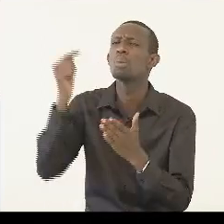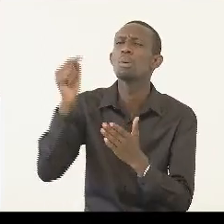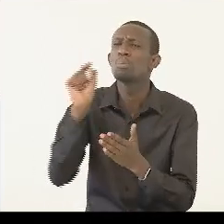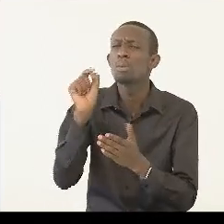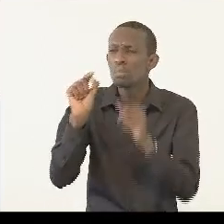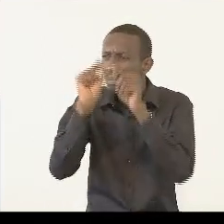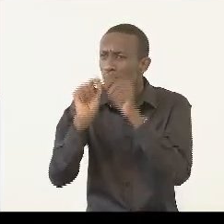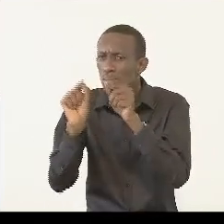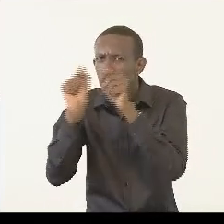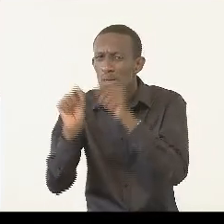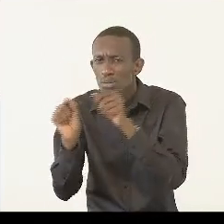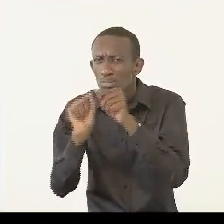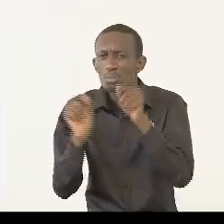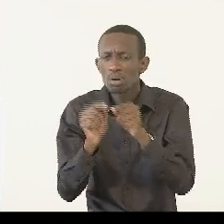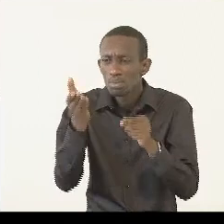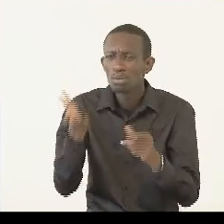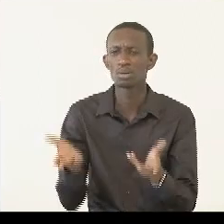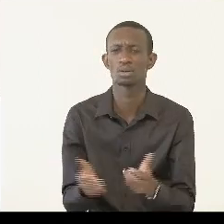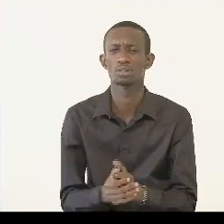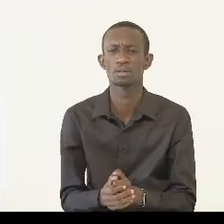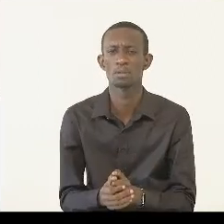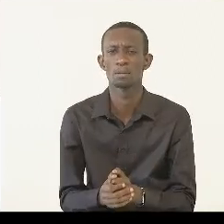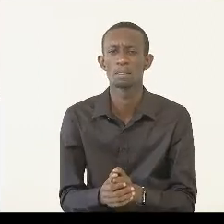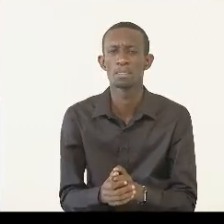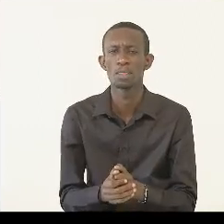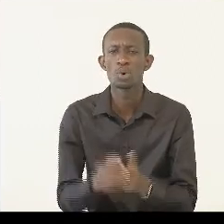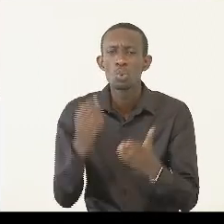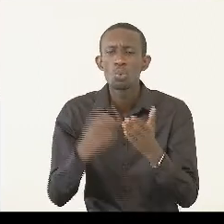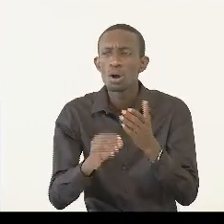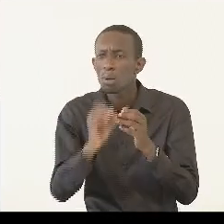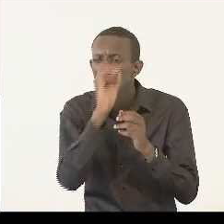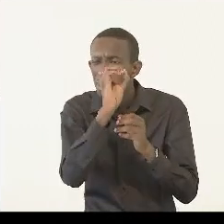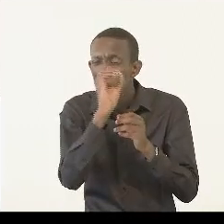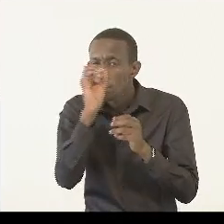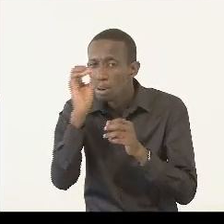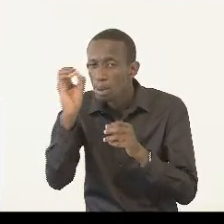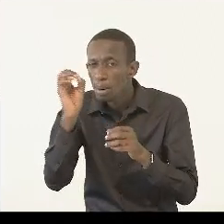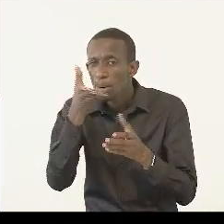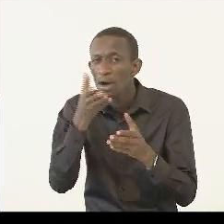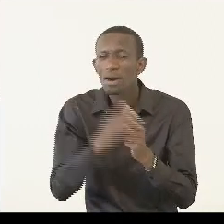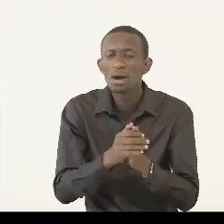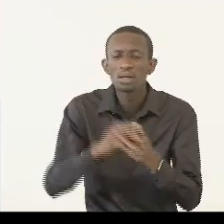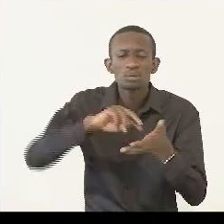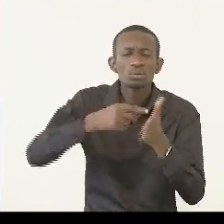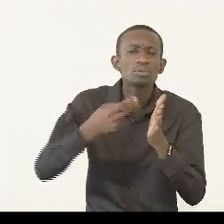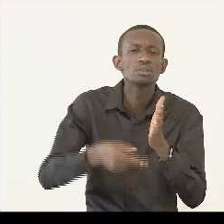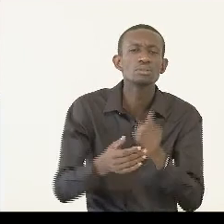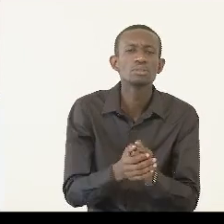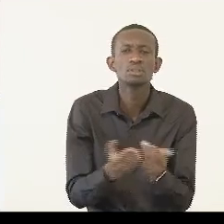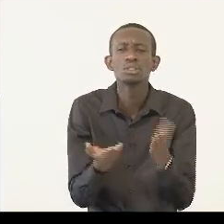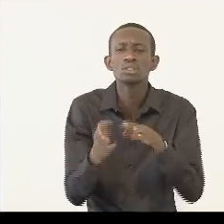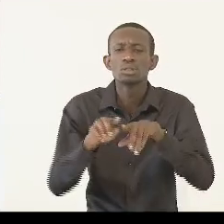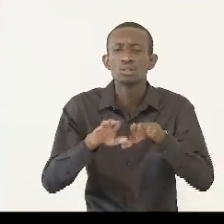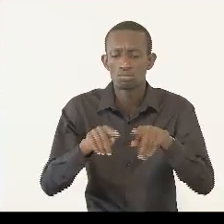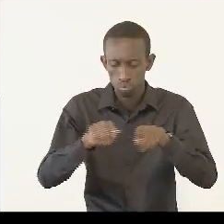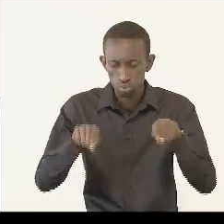on the sides? What about these small boxes? What do they represent? Ese ni rwa